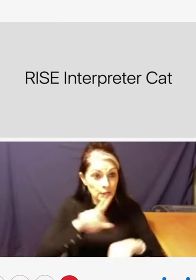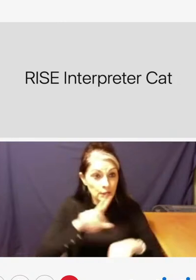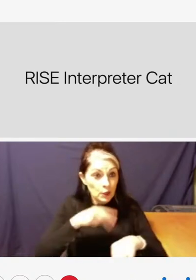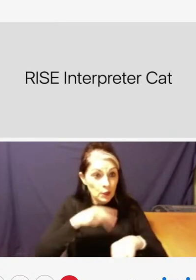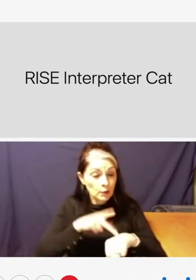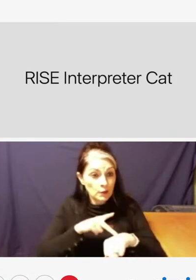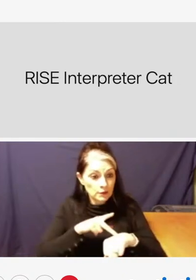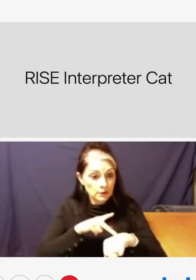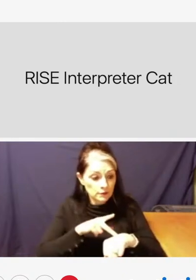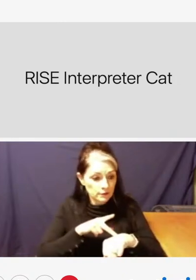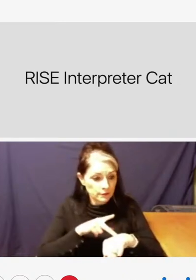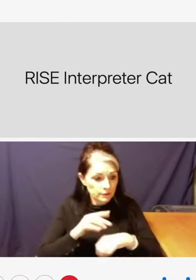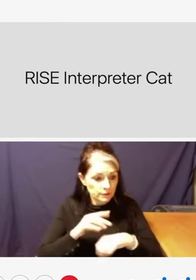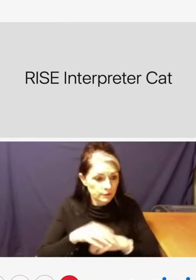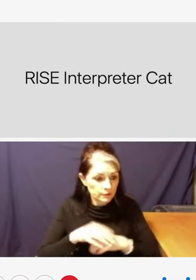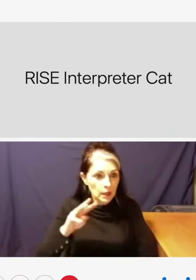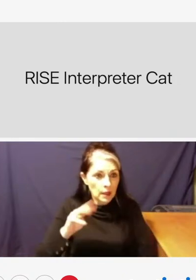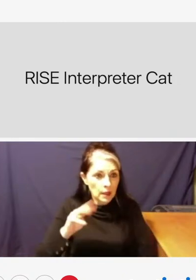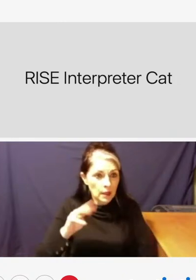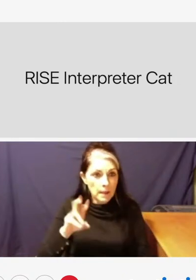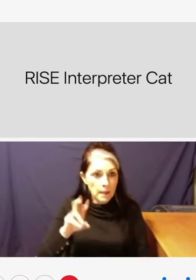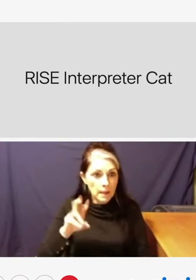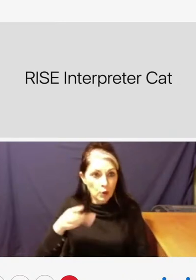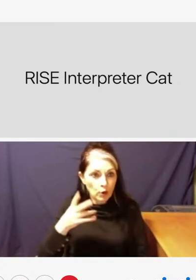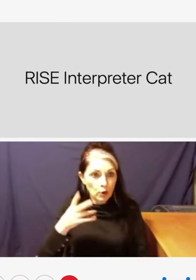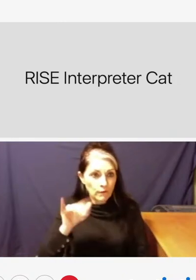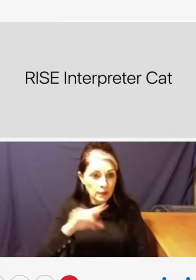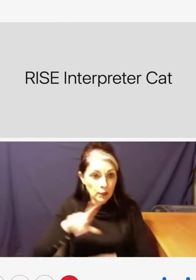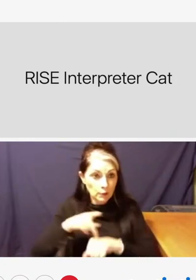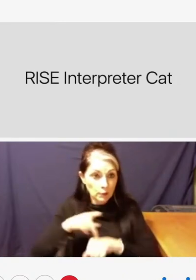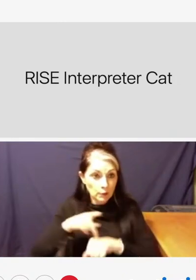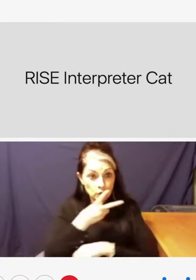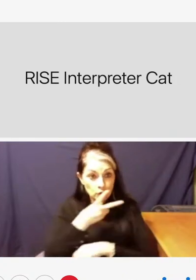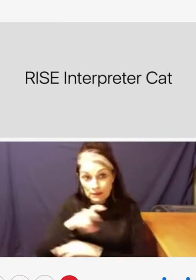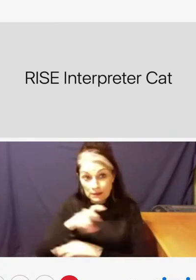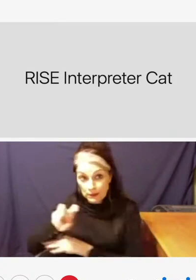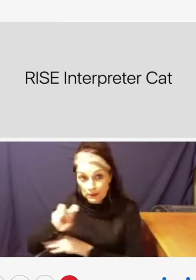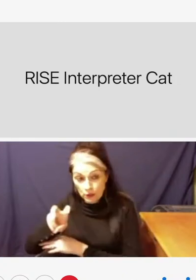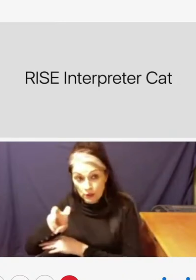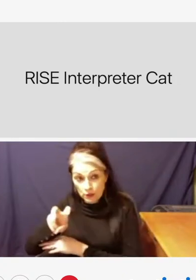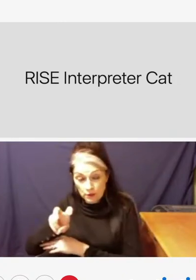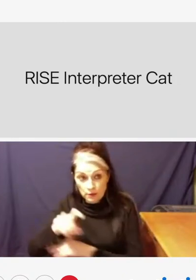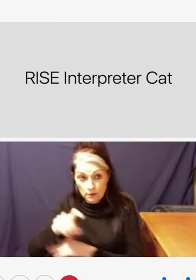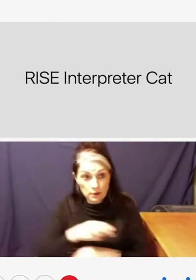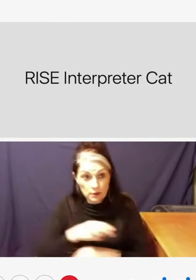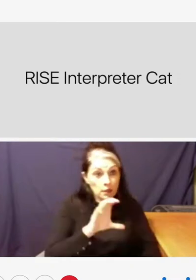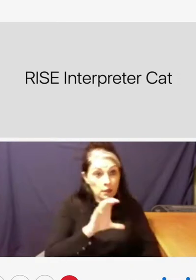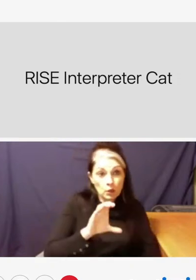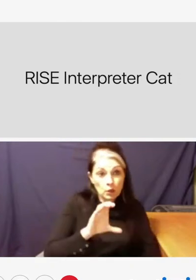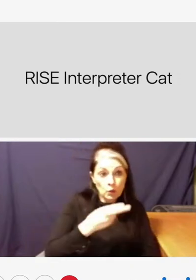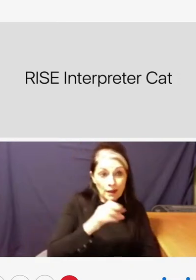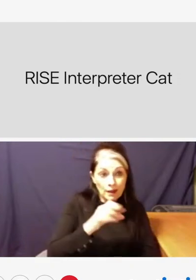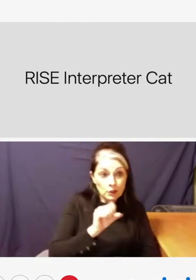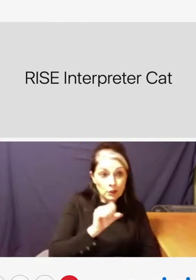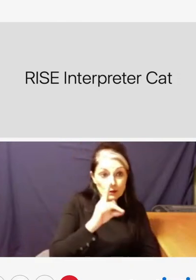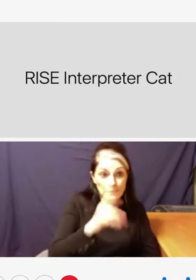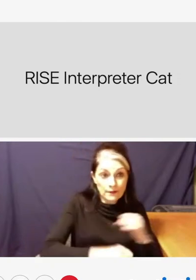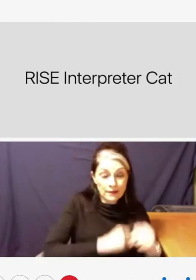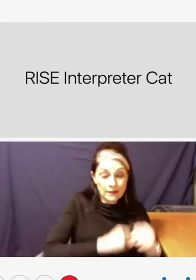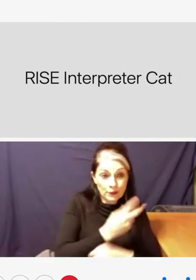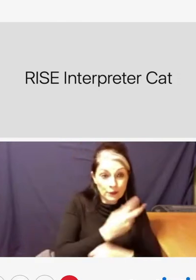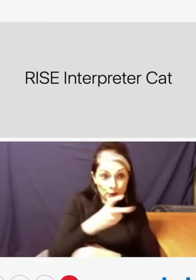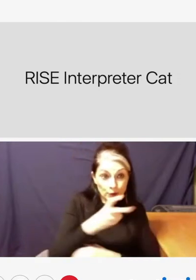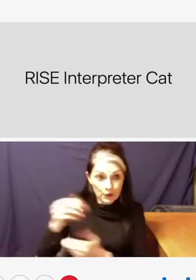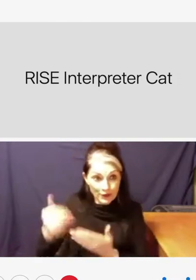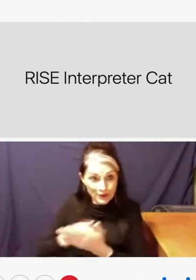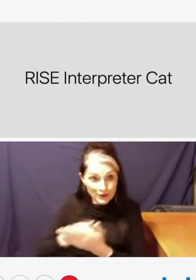transitioning from her position that she has held at Colton High School for seven years to her new position as as director